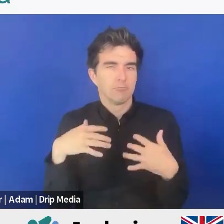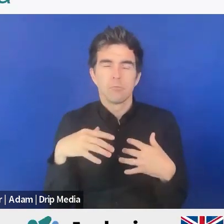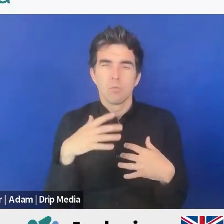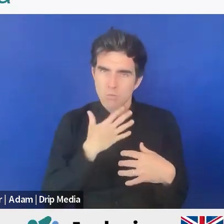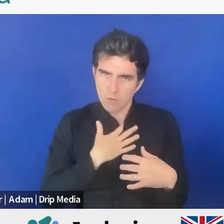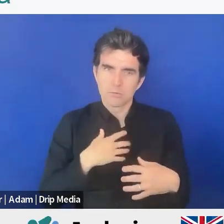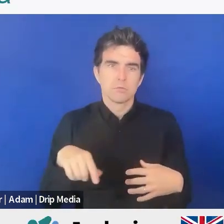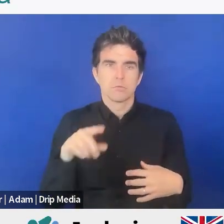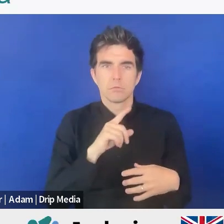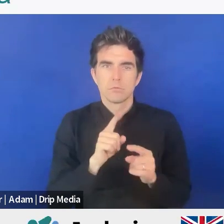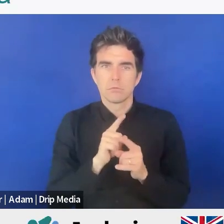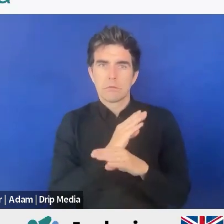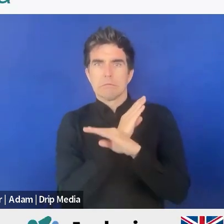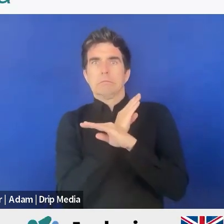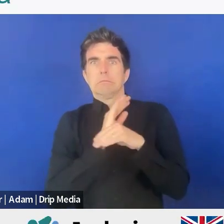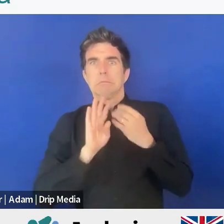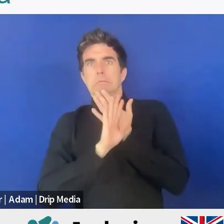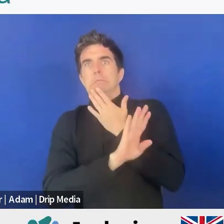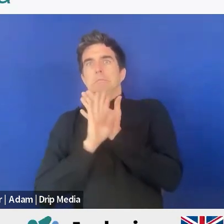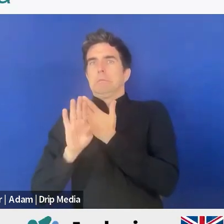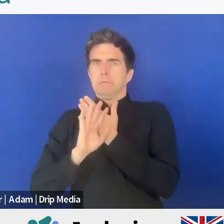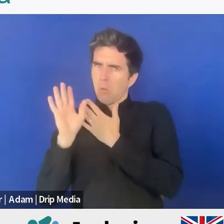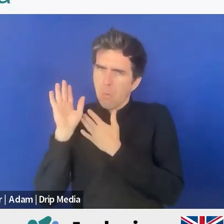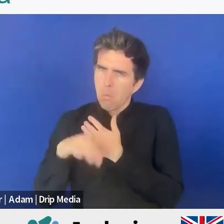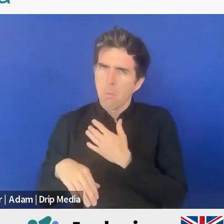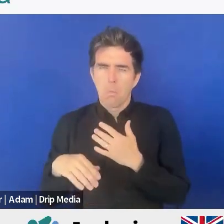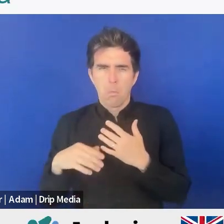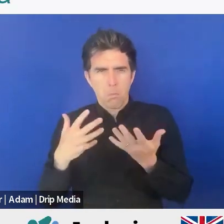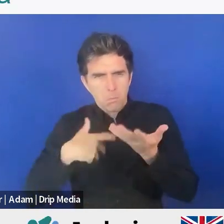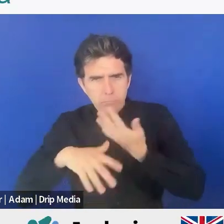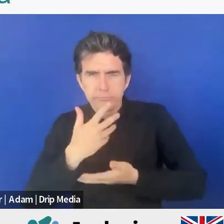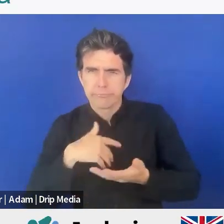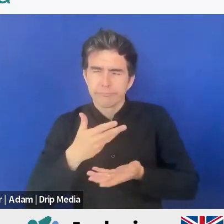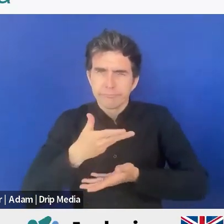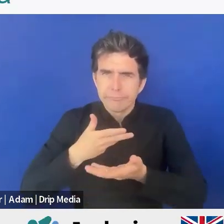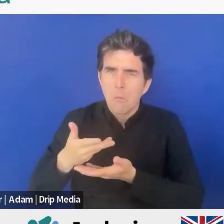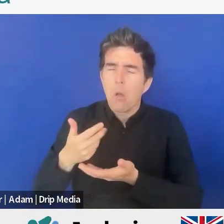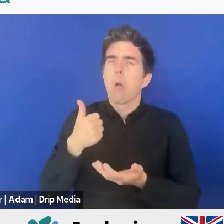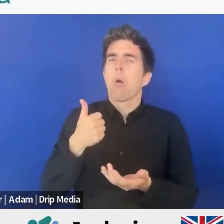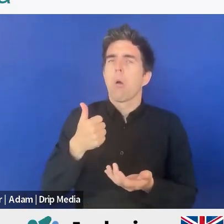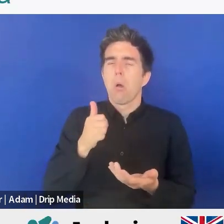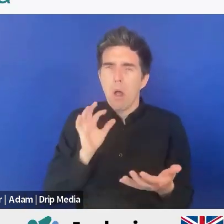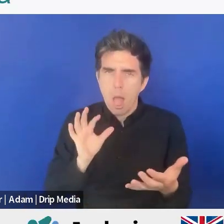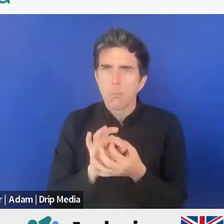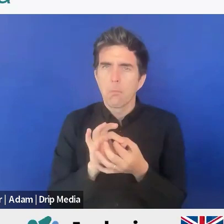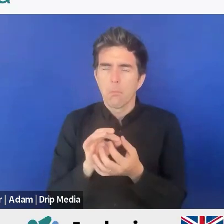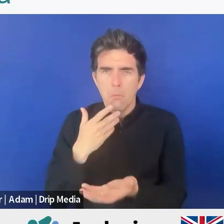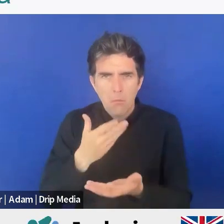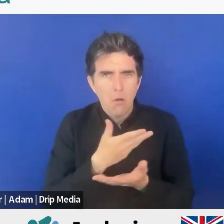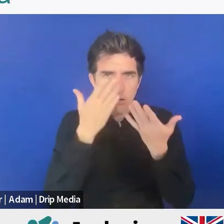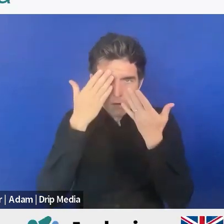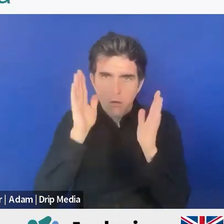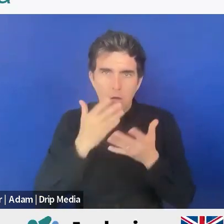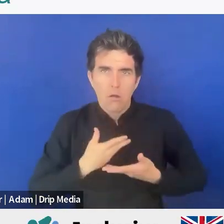a participant but as a partner in this way, so that enabling them to see their children's life differently in